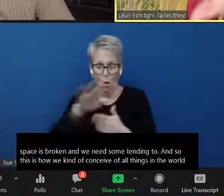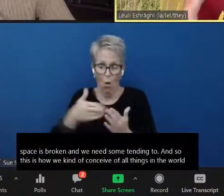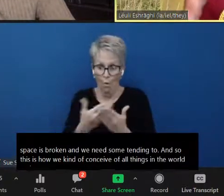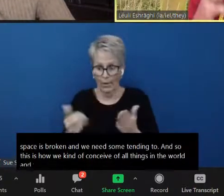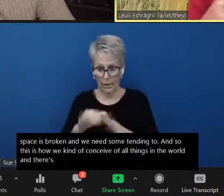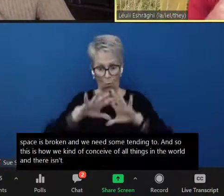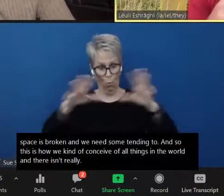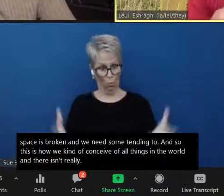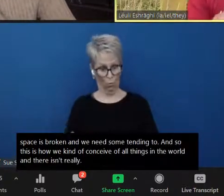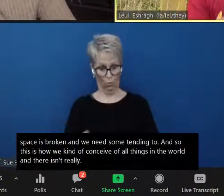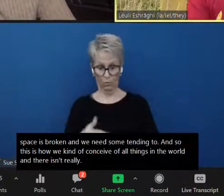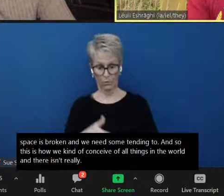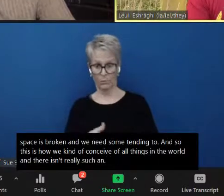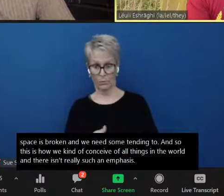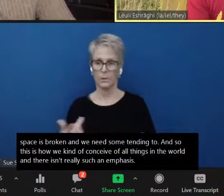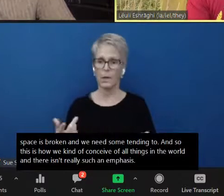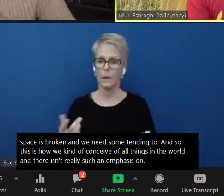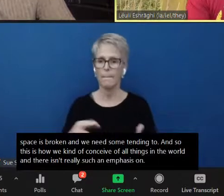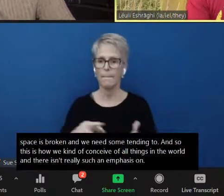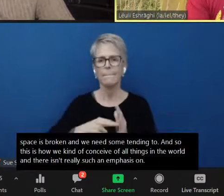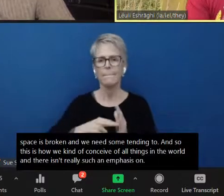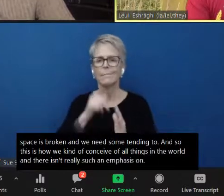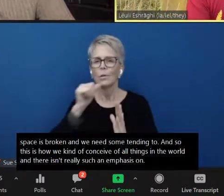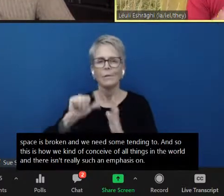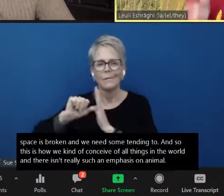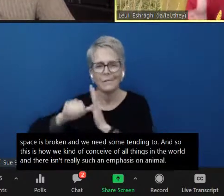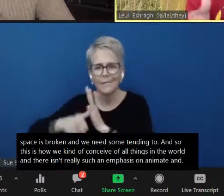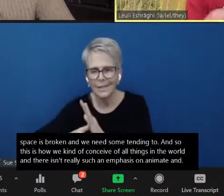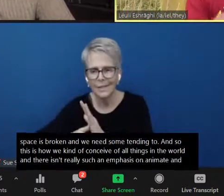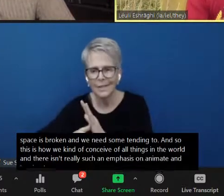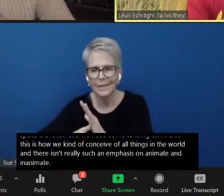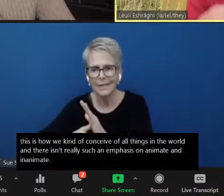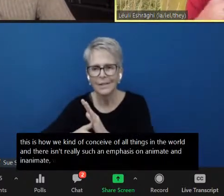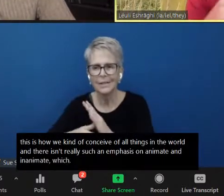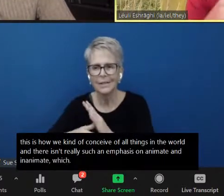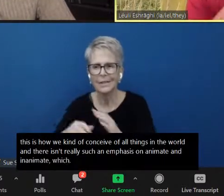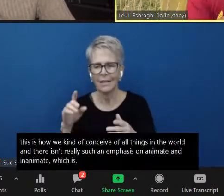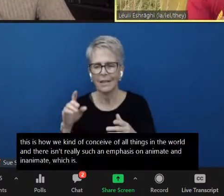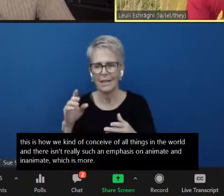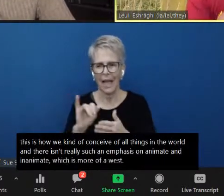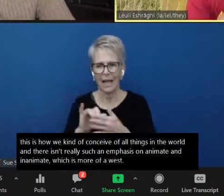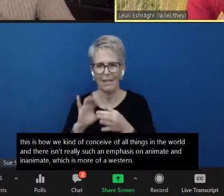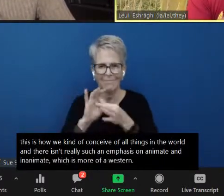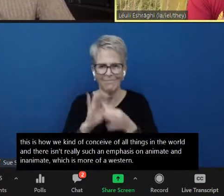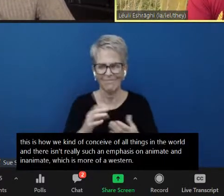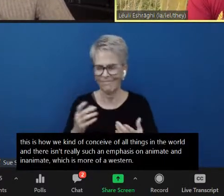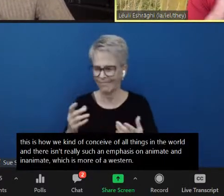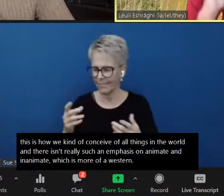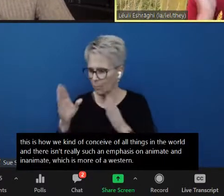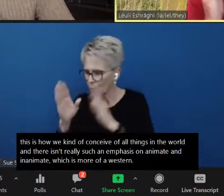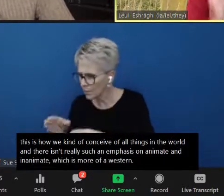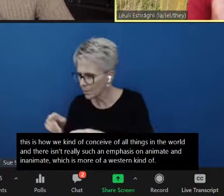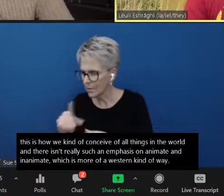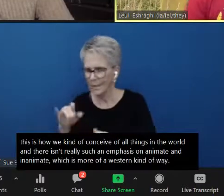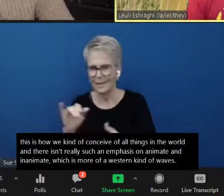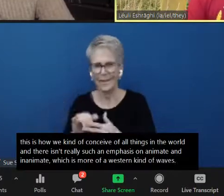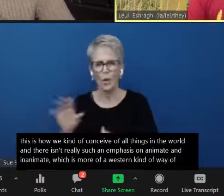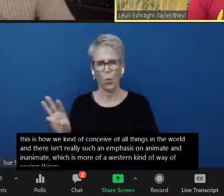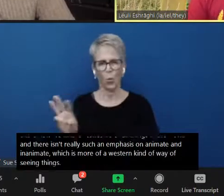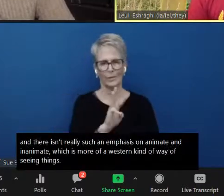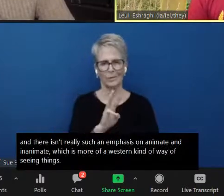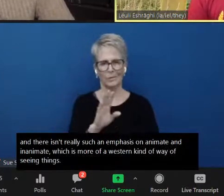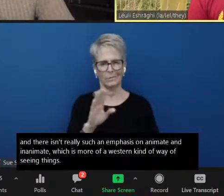world, and there isn't really such an emphasis on animate and inanimate, which is more of a Western kind of way of seeing